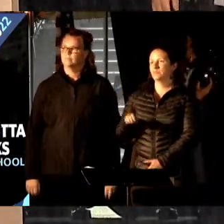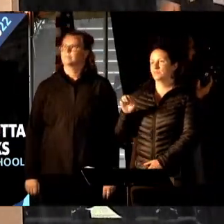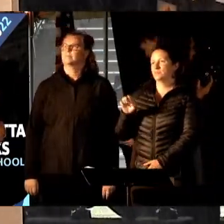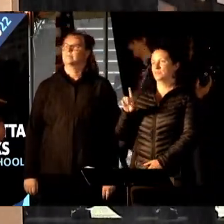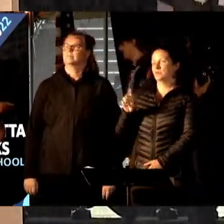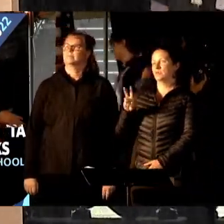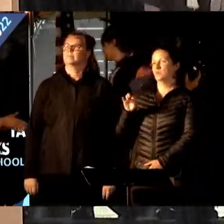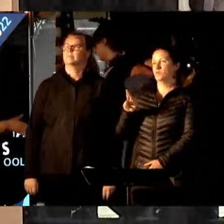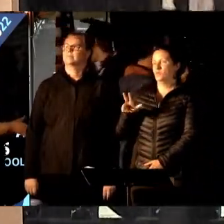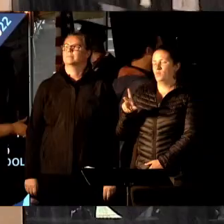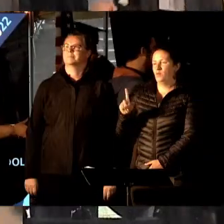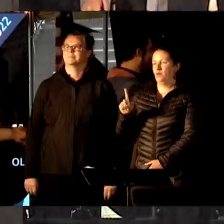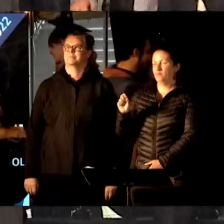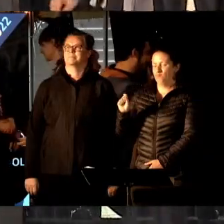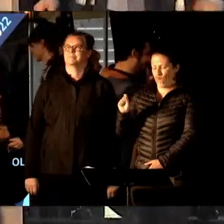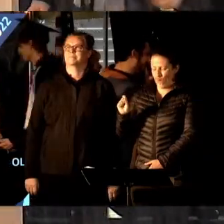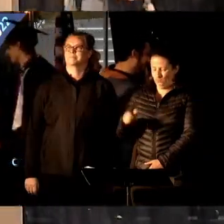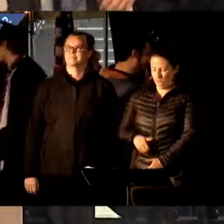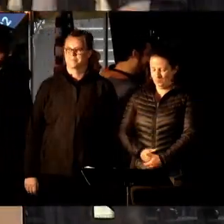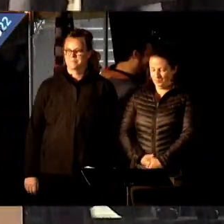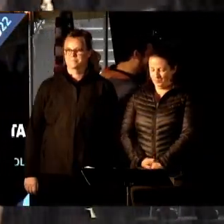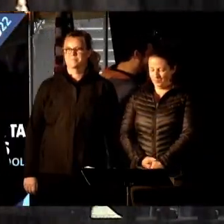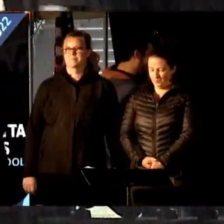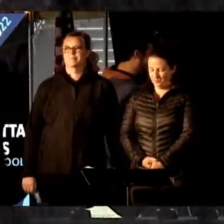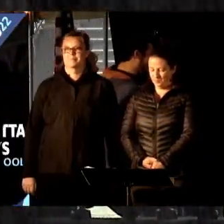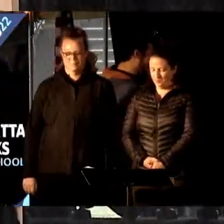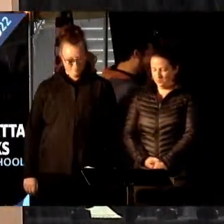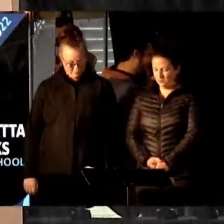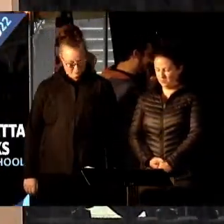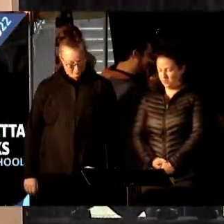Edward Shukin.